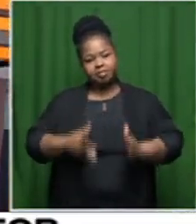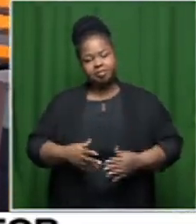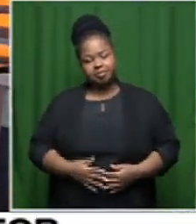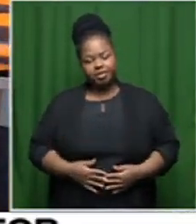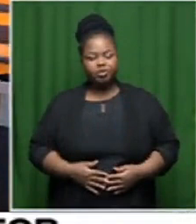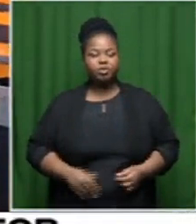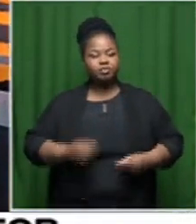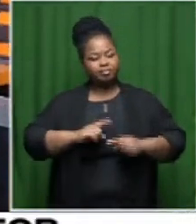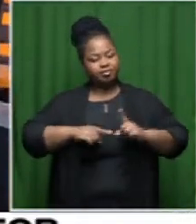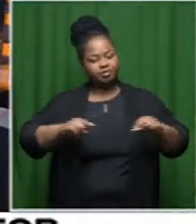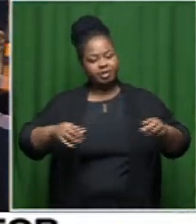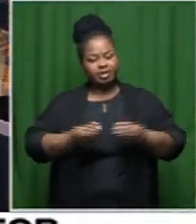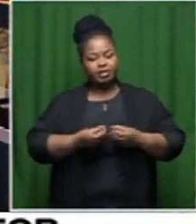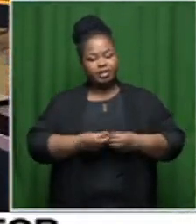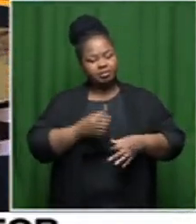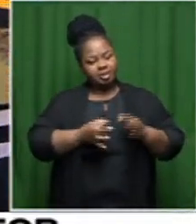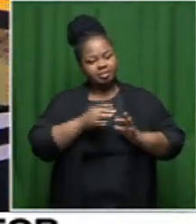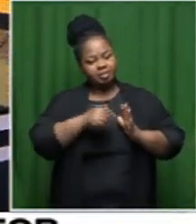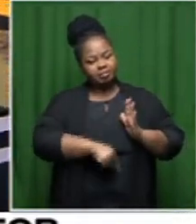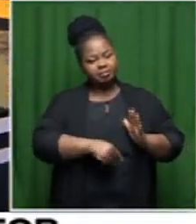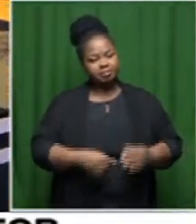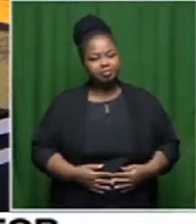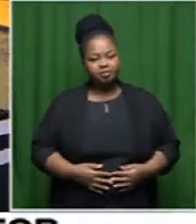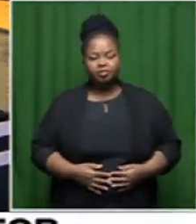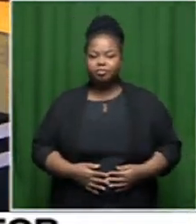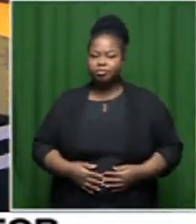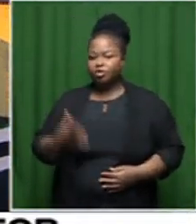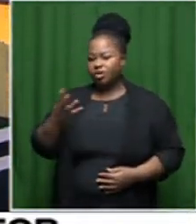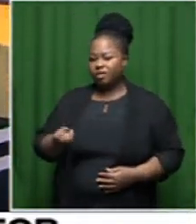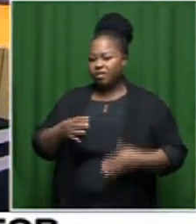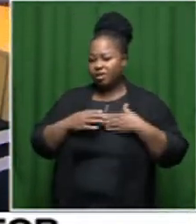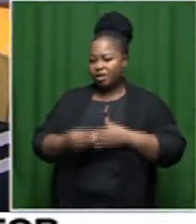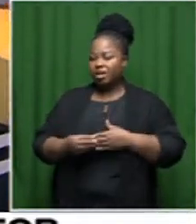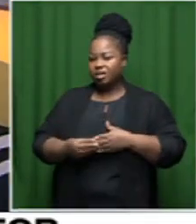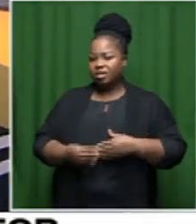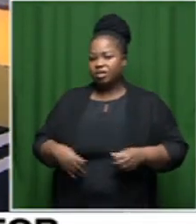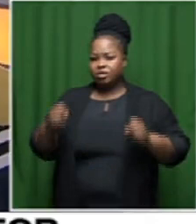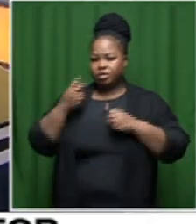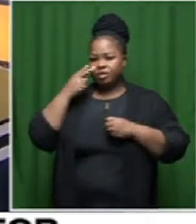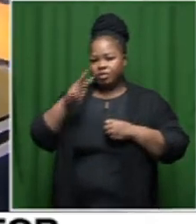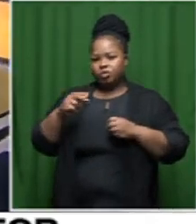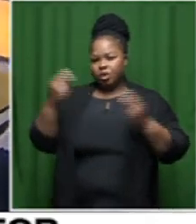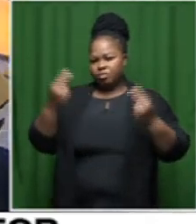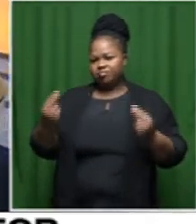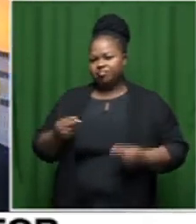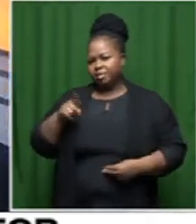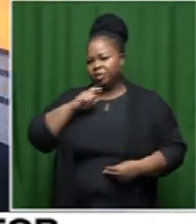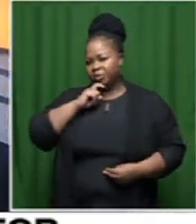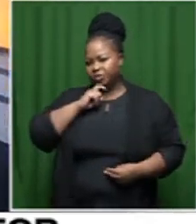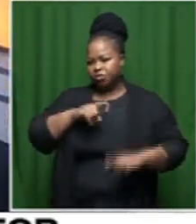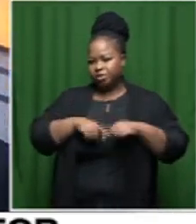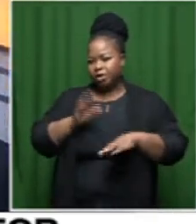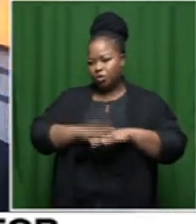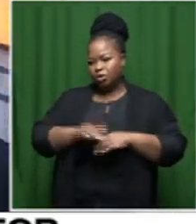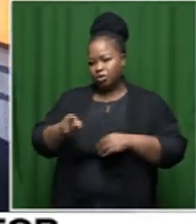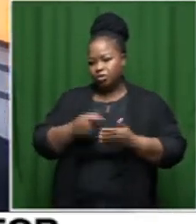So those are the things that, I broke down in the course. But is there a certain guide at which these visual artists need to use or rely on